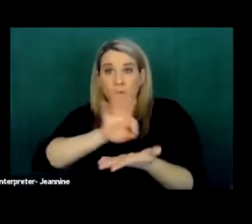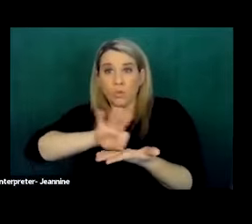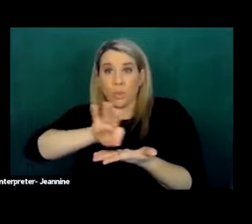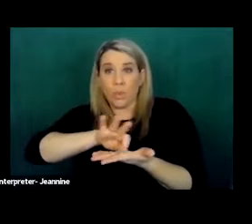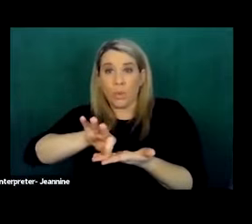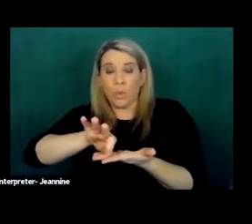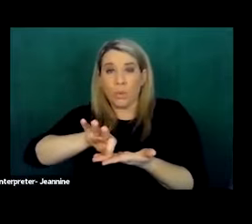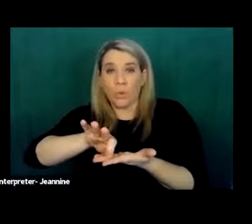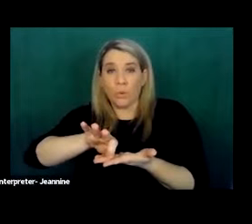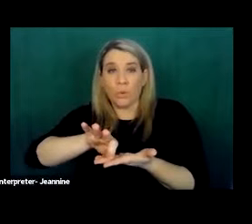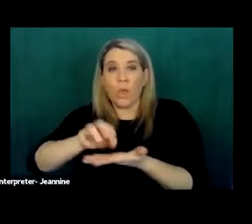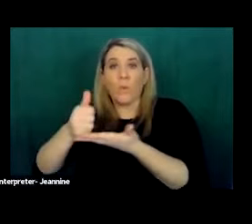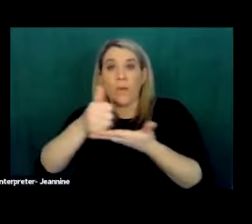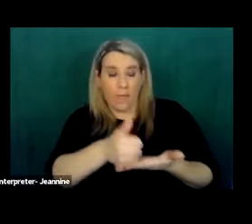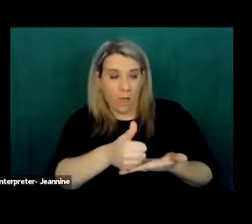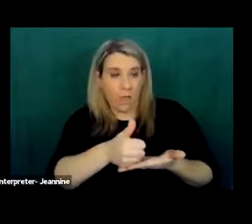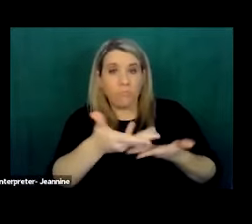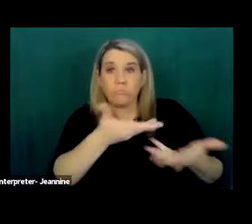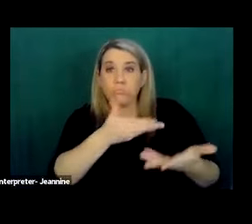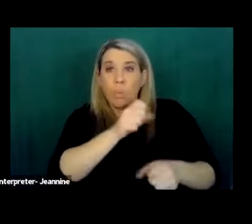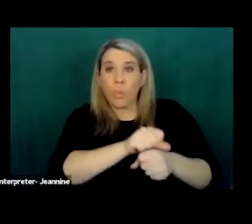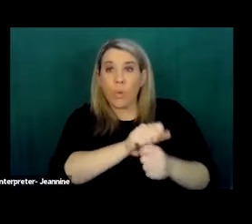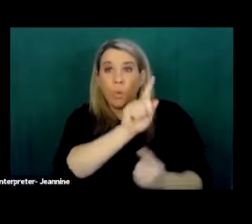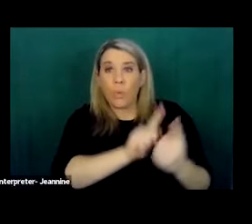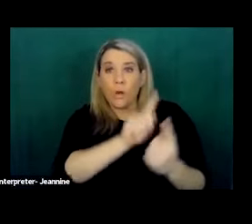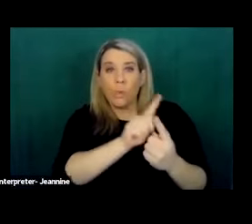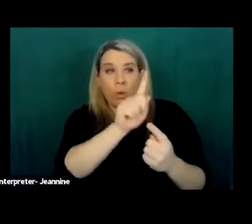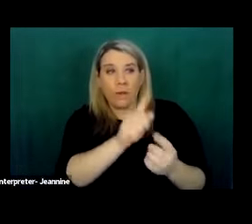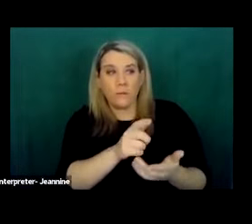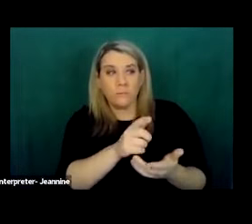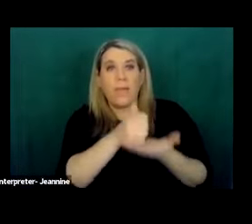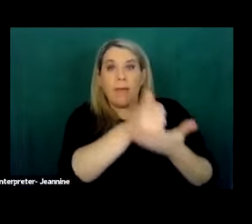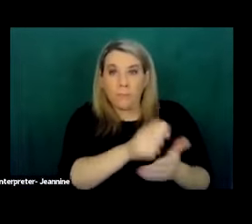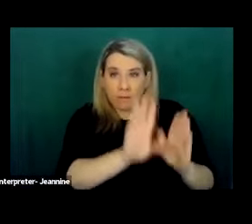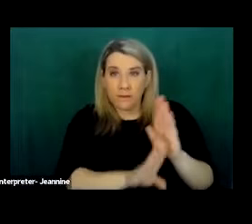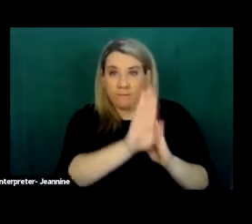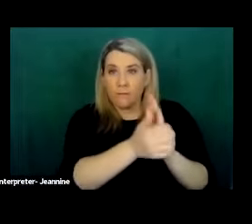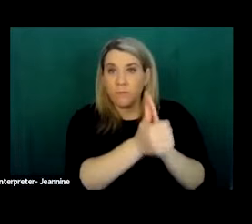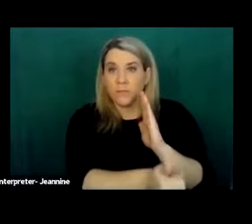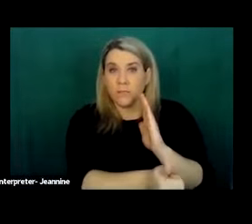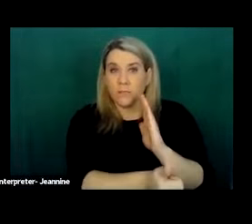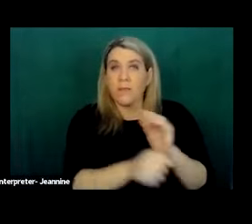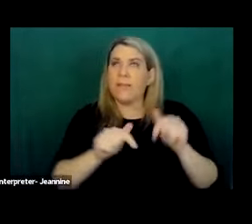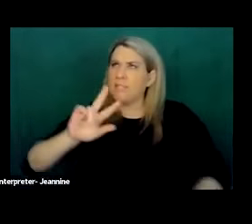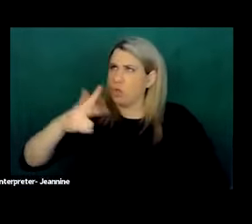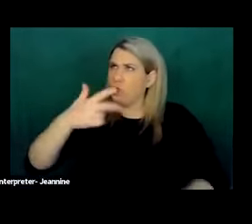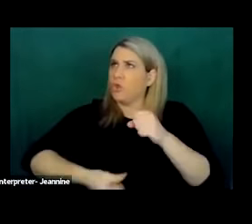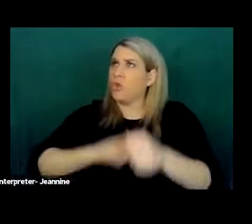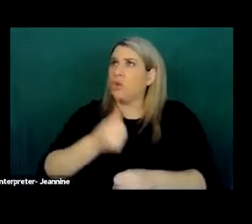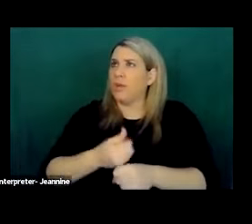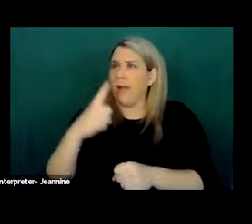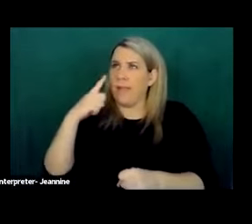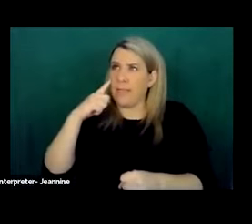and we help work one-on-one with students to build their skills up. This is the third year, I believe, we've been doing